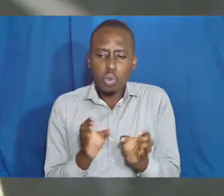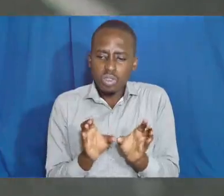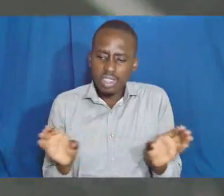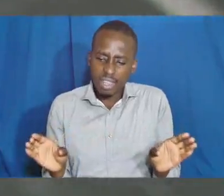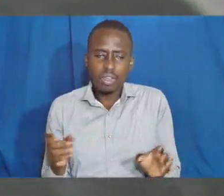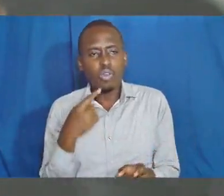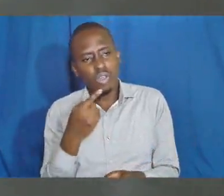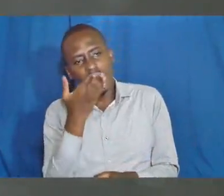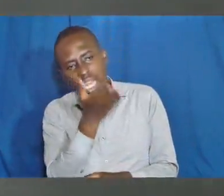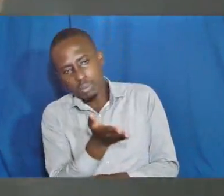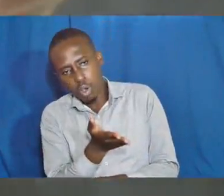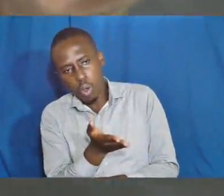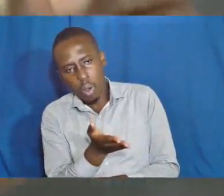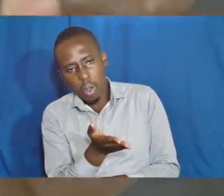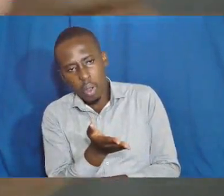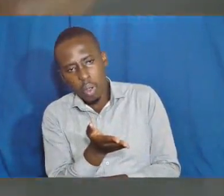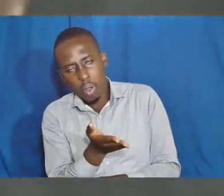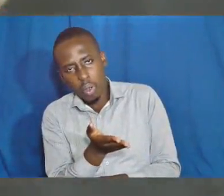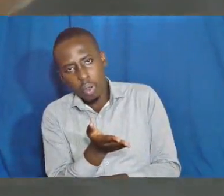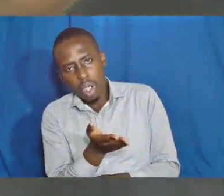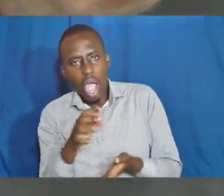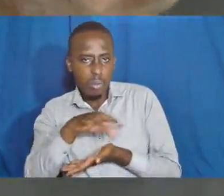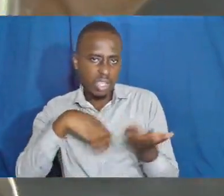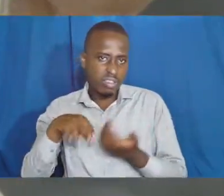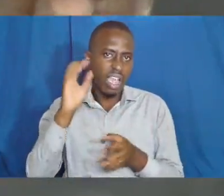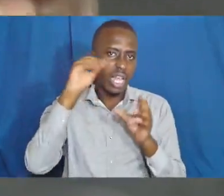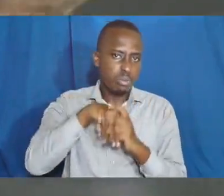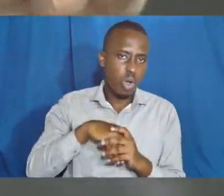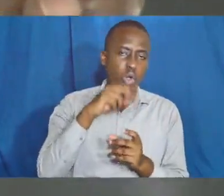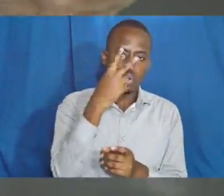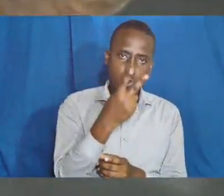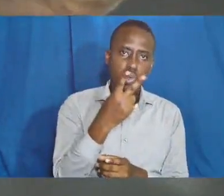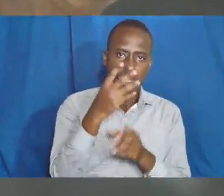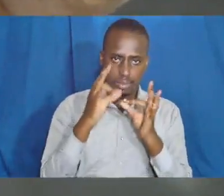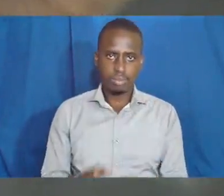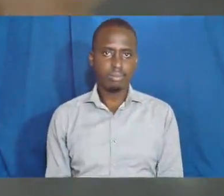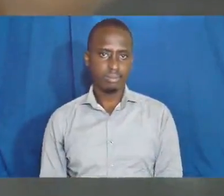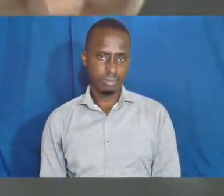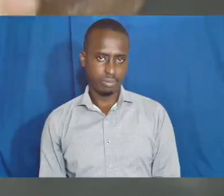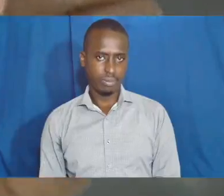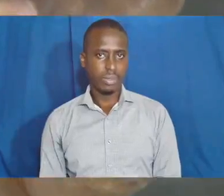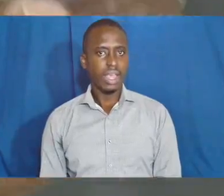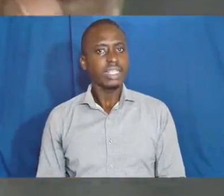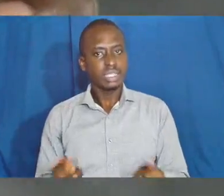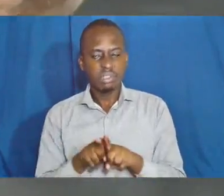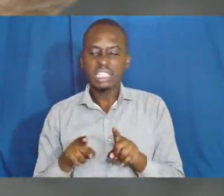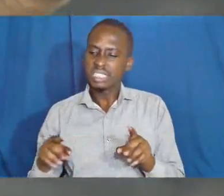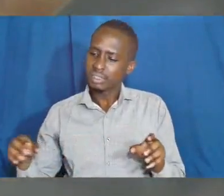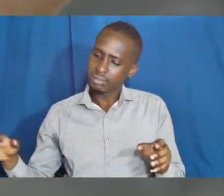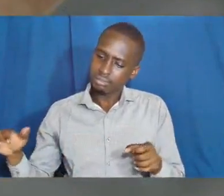tell that this is a mixture that contains two components. So it is